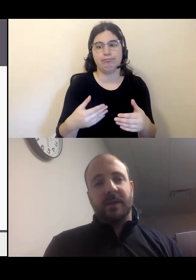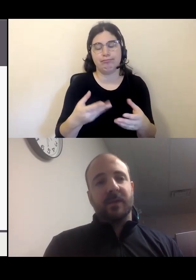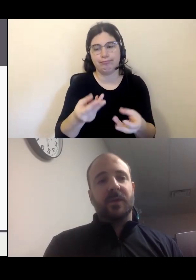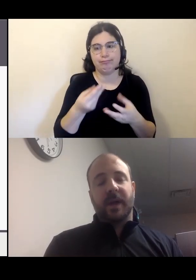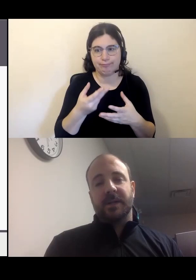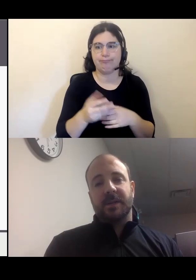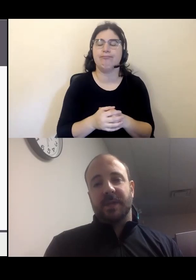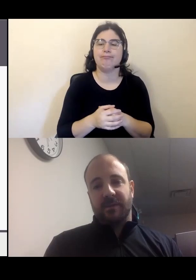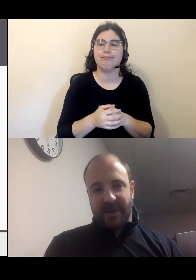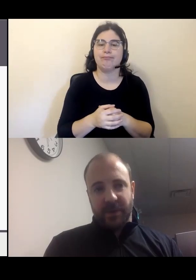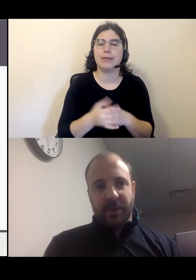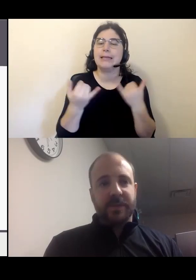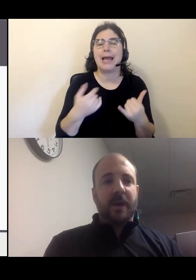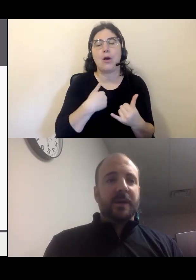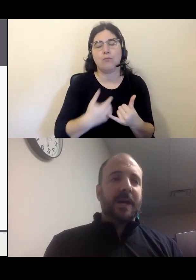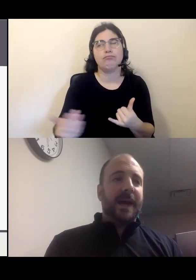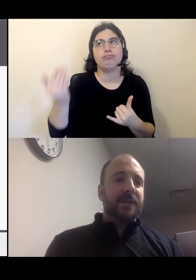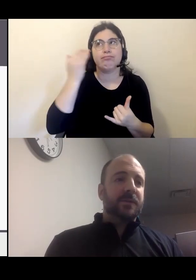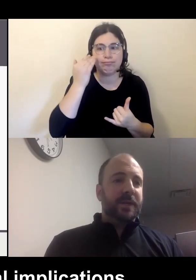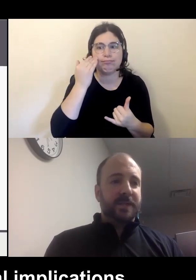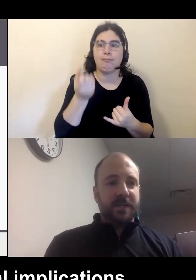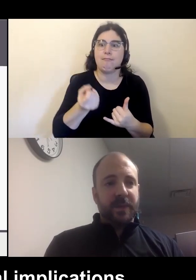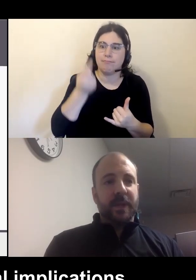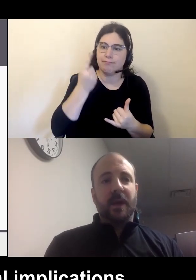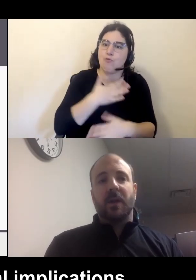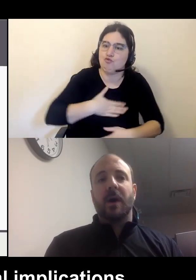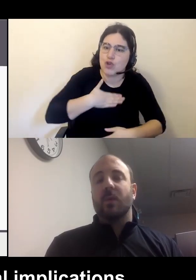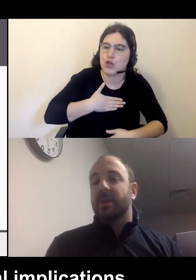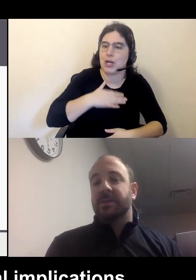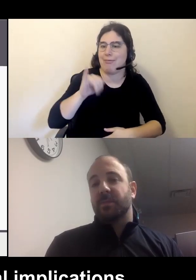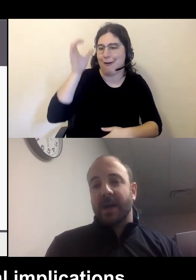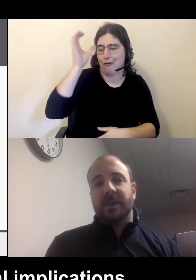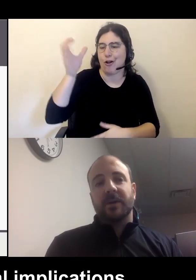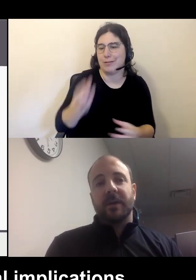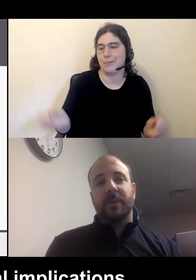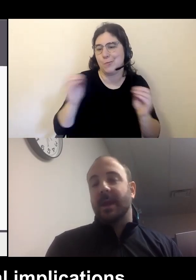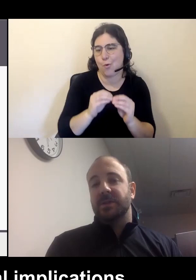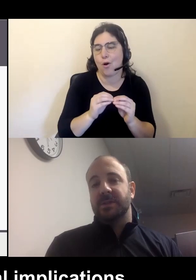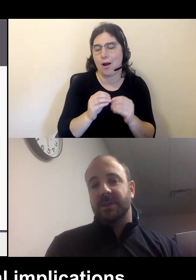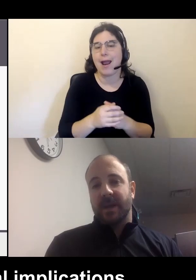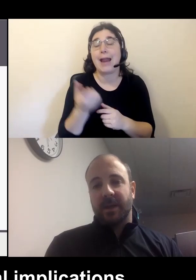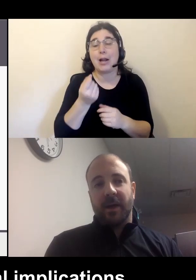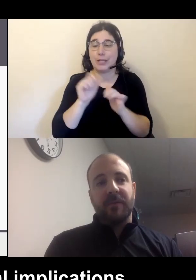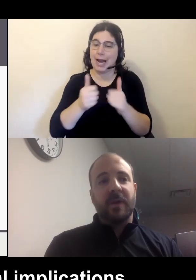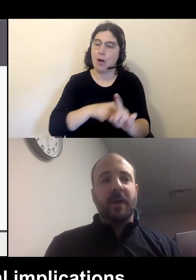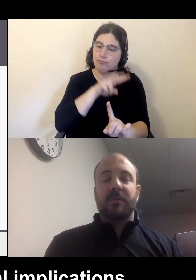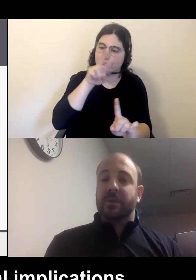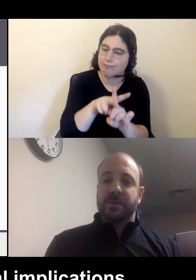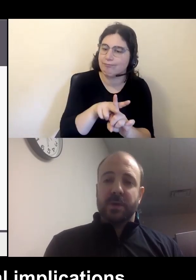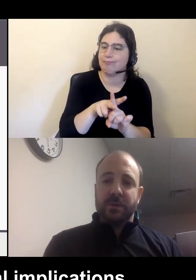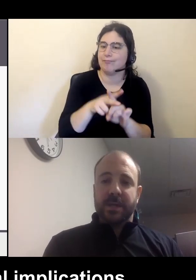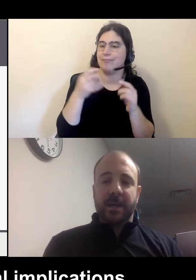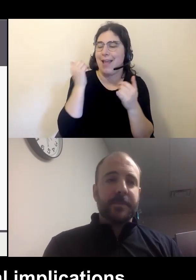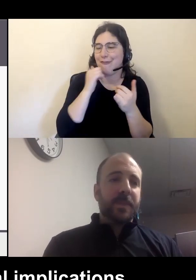the ideas, concepts, and values attached with accessibility, along with its practical implications in daily life for